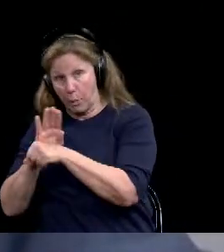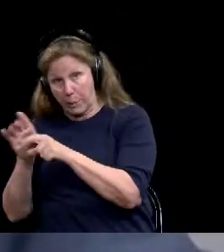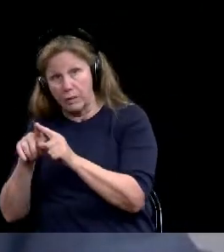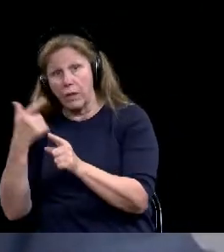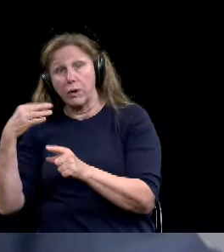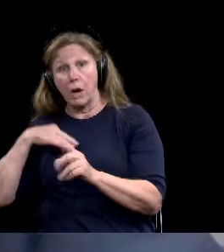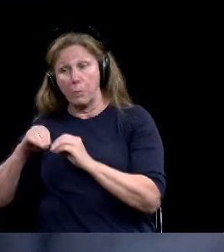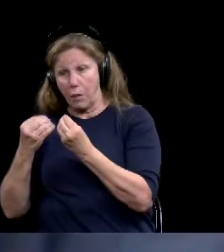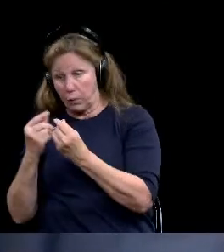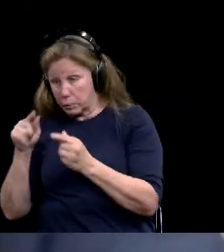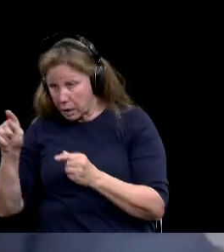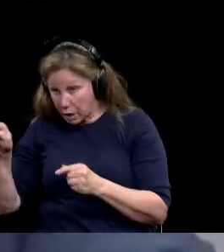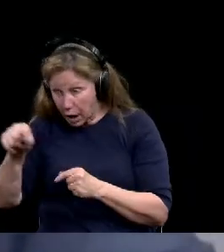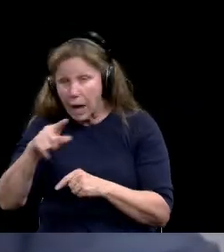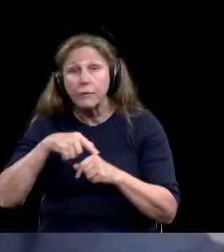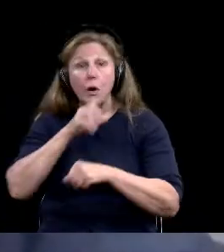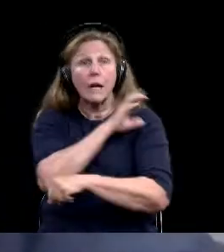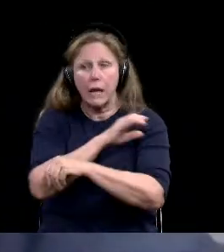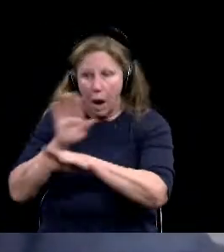According to,